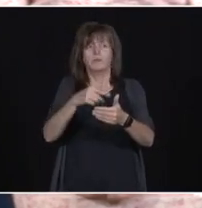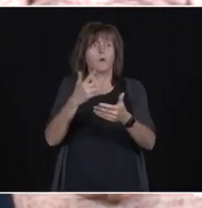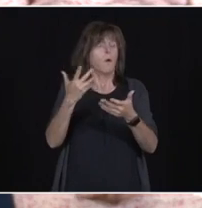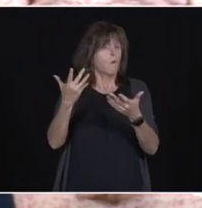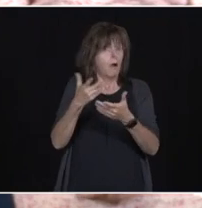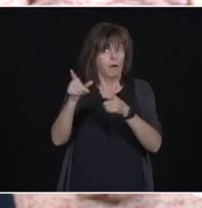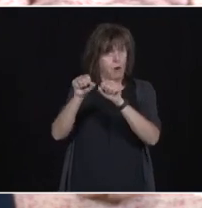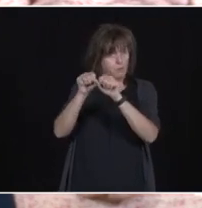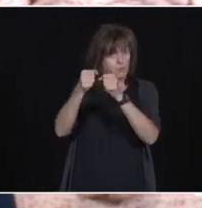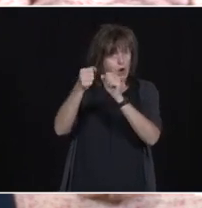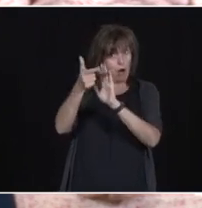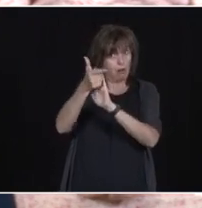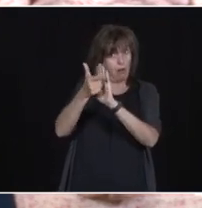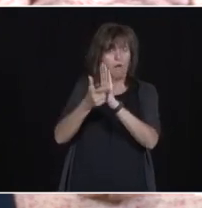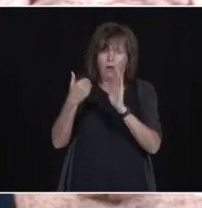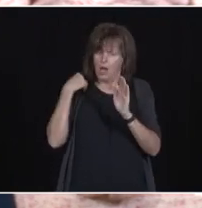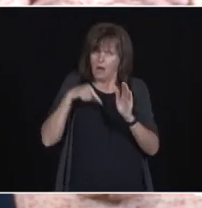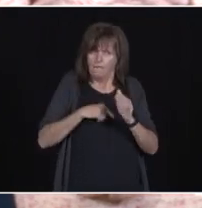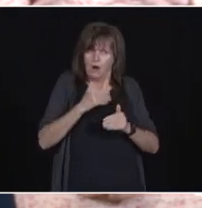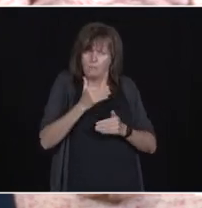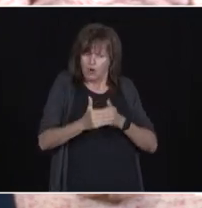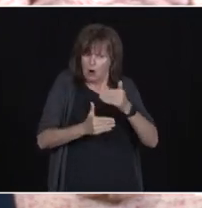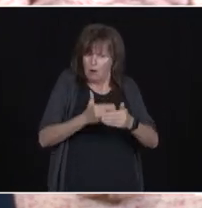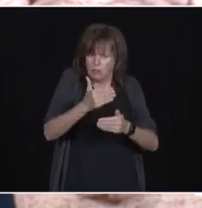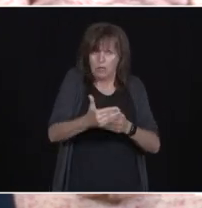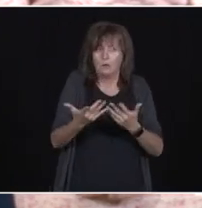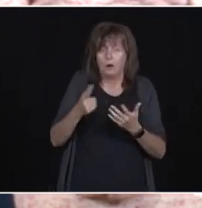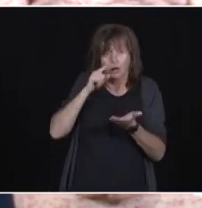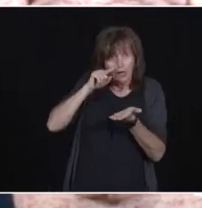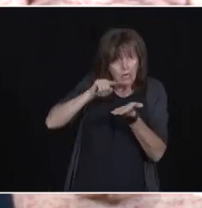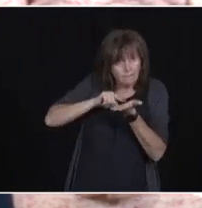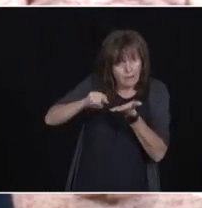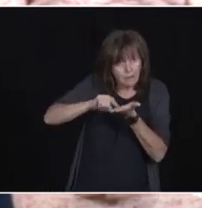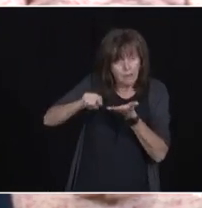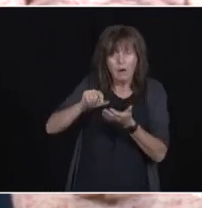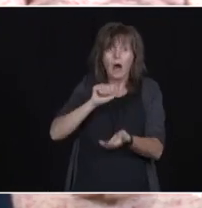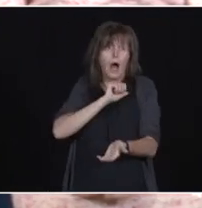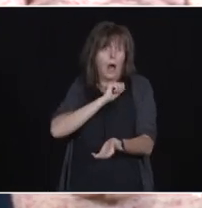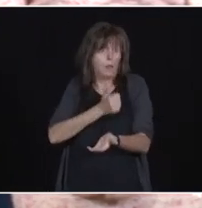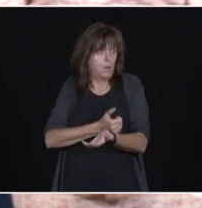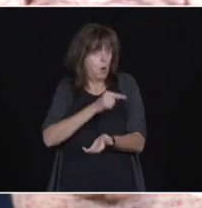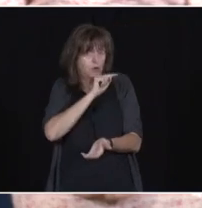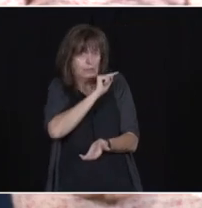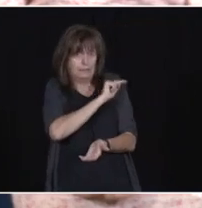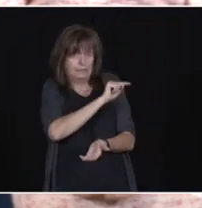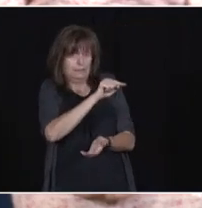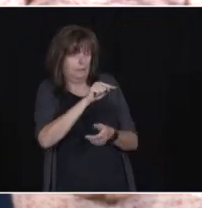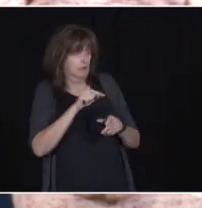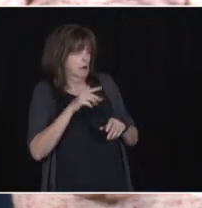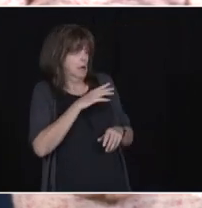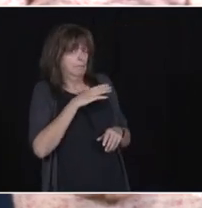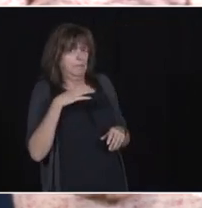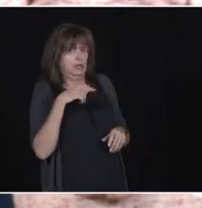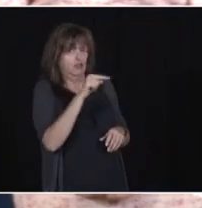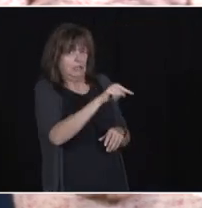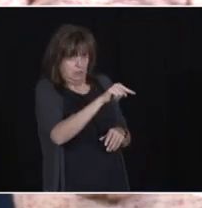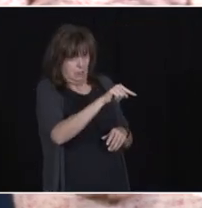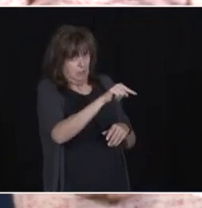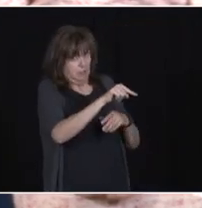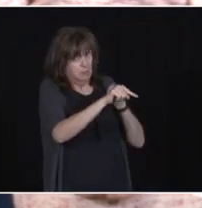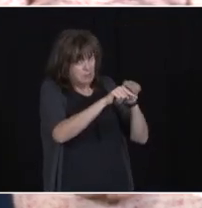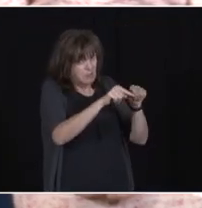proper authorities. This commission is independent. It will have public reporting. It is to be a way